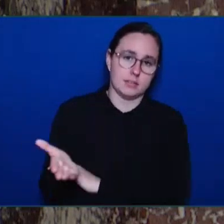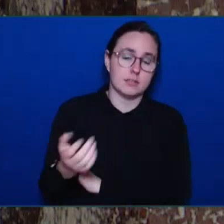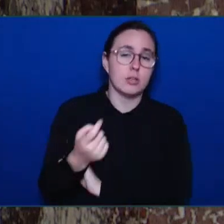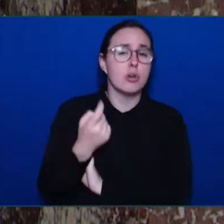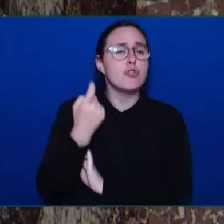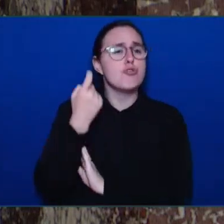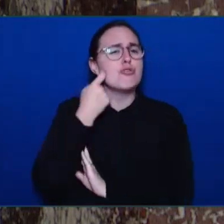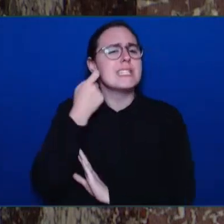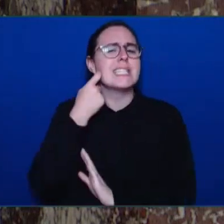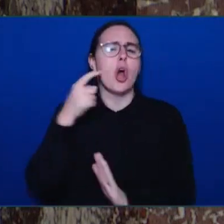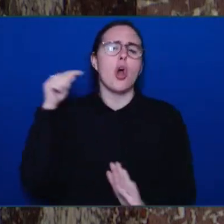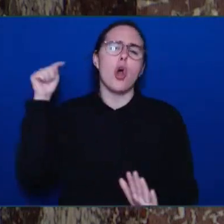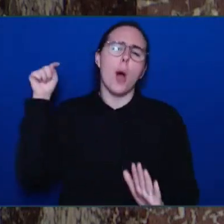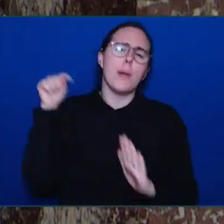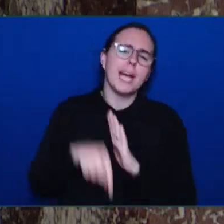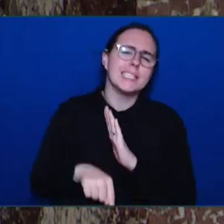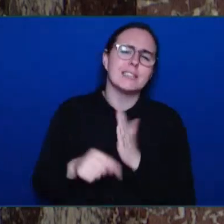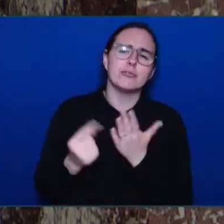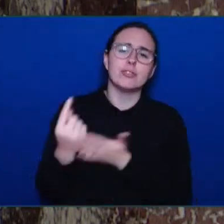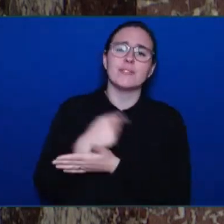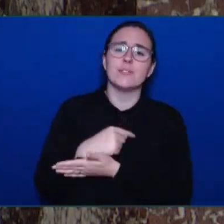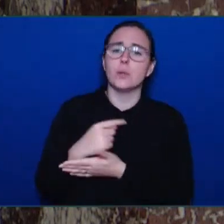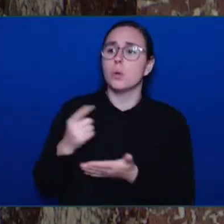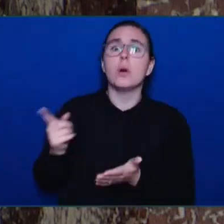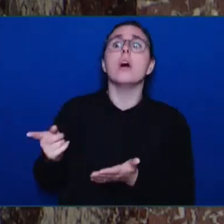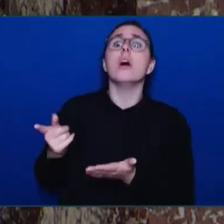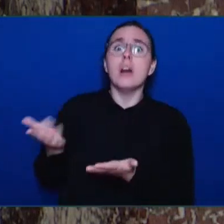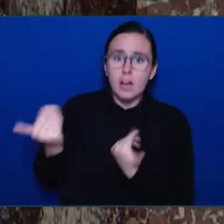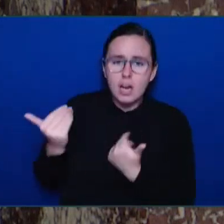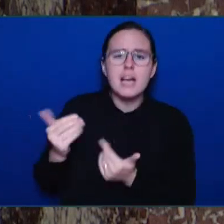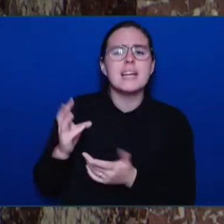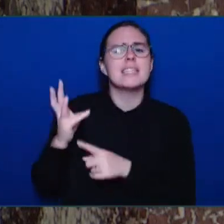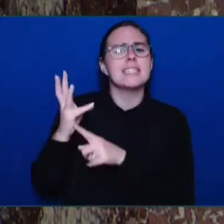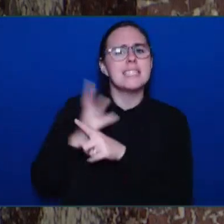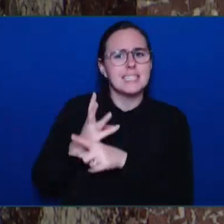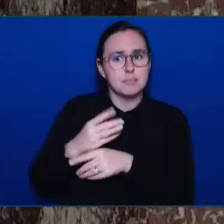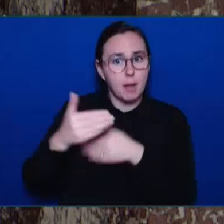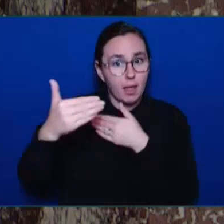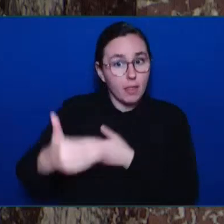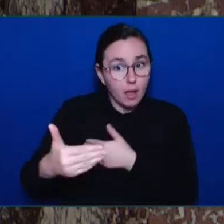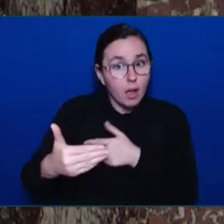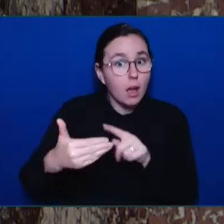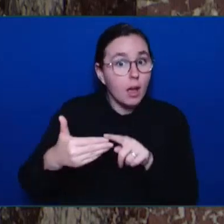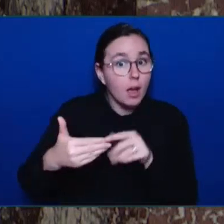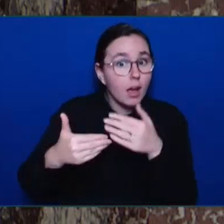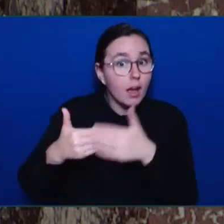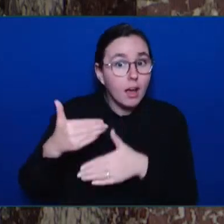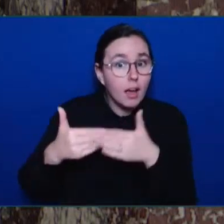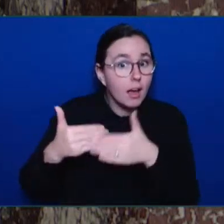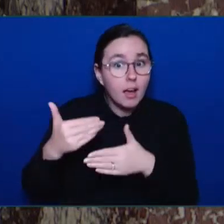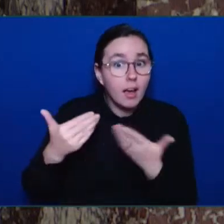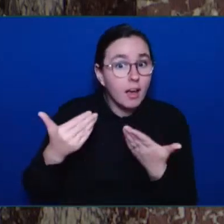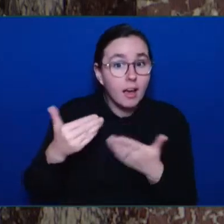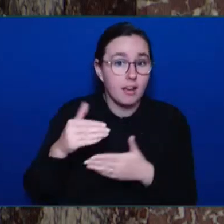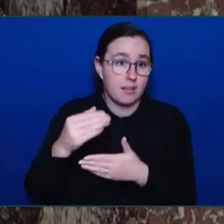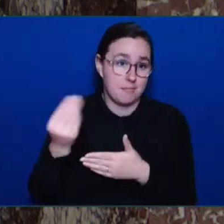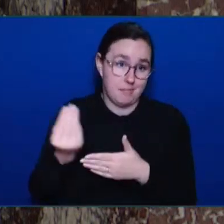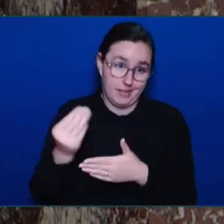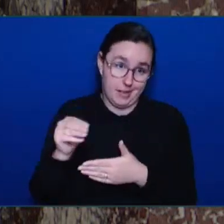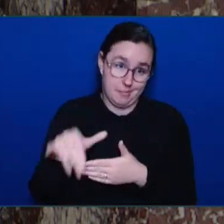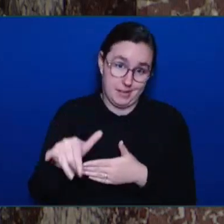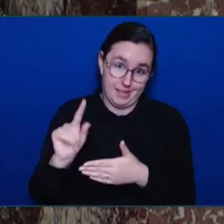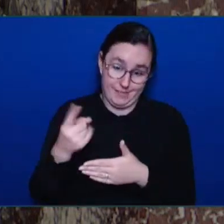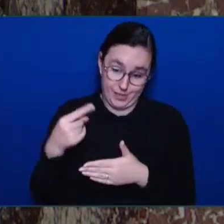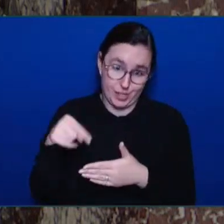Health Committee, meaning Monday, May 1st of this year. My question is again to